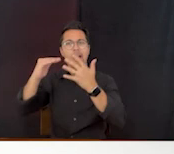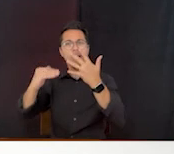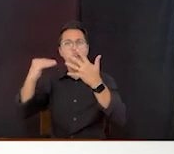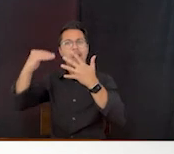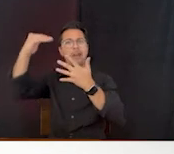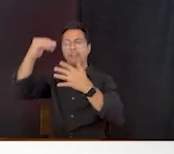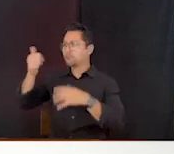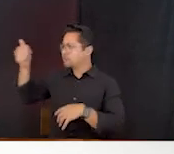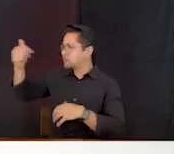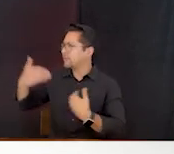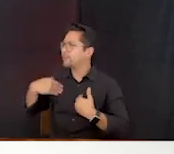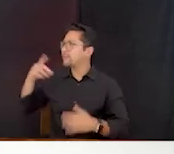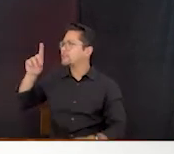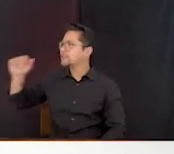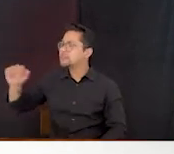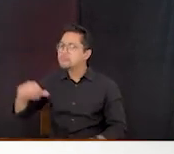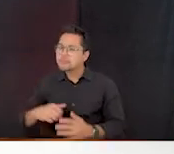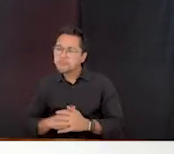with a disability?